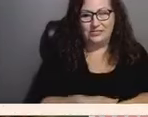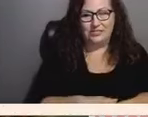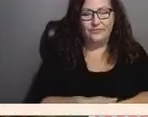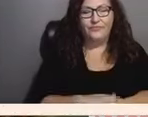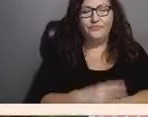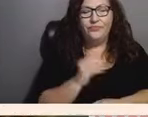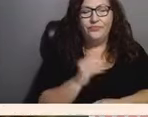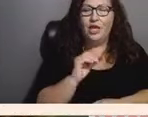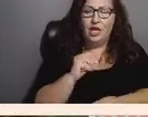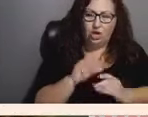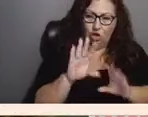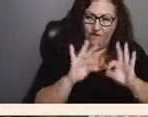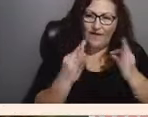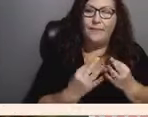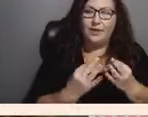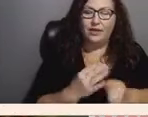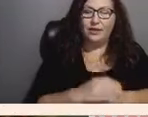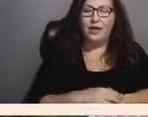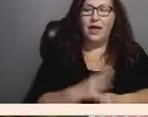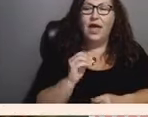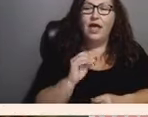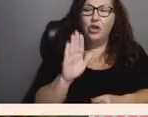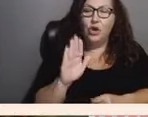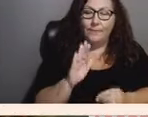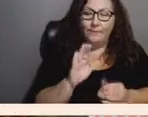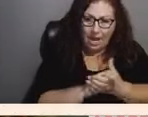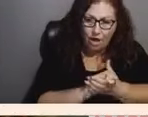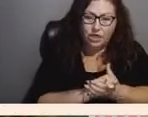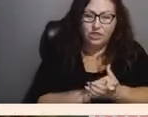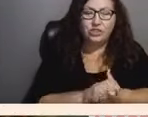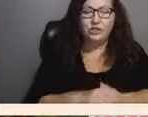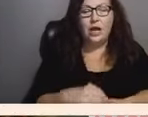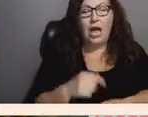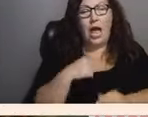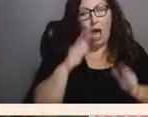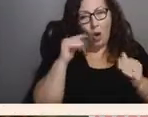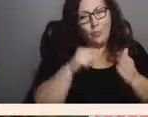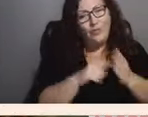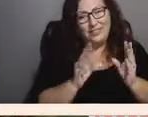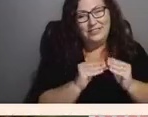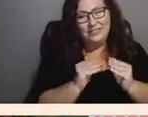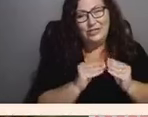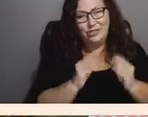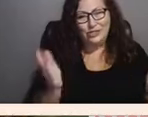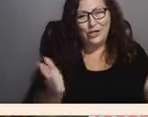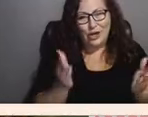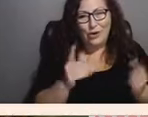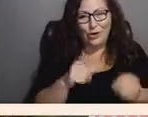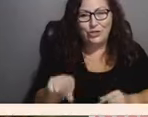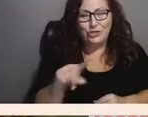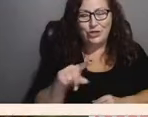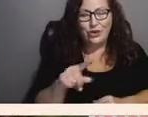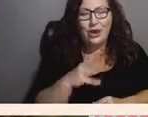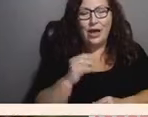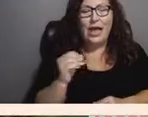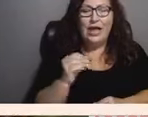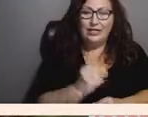family, in your marriage. I hope that this session has encouraged you, inspired